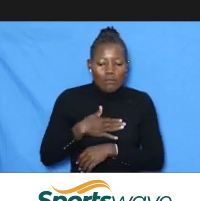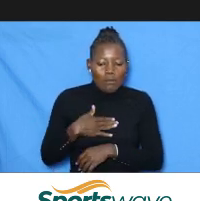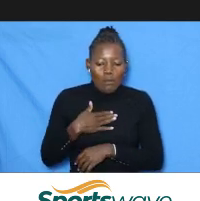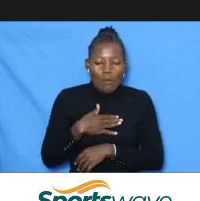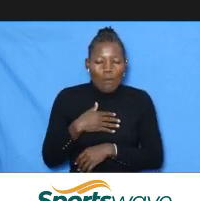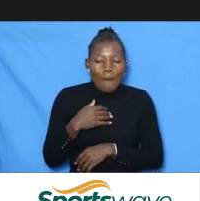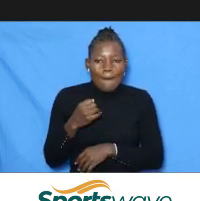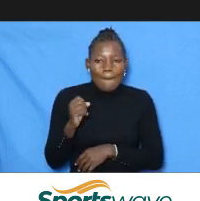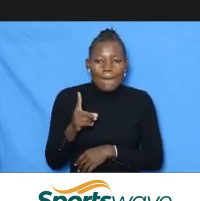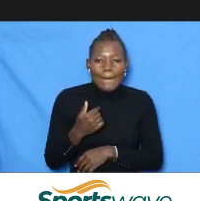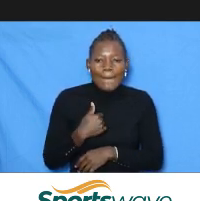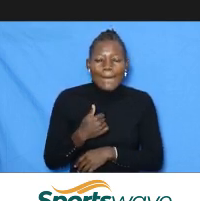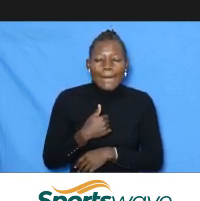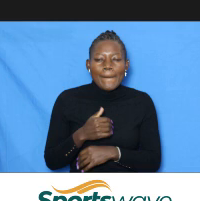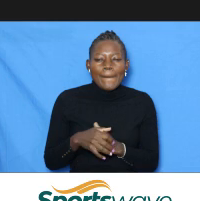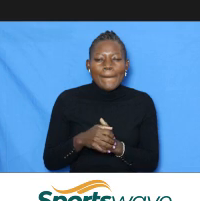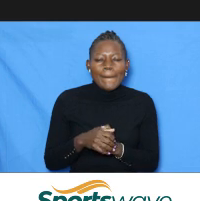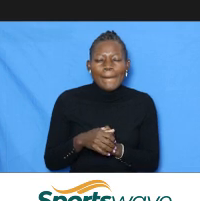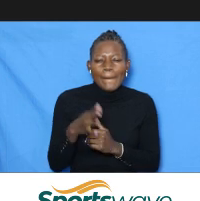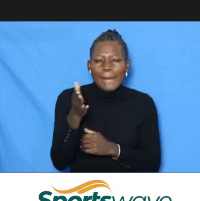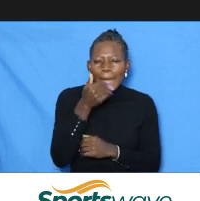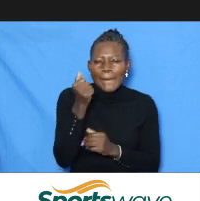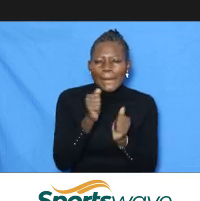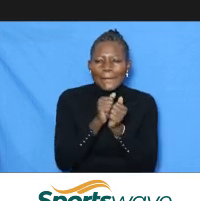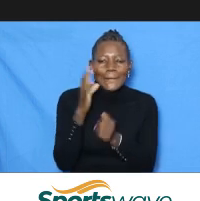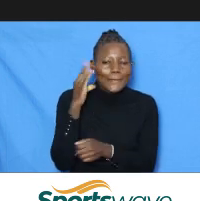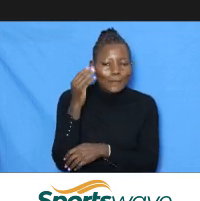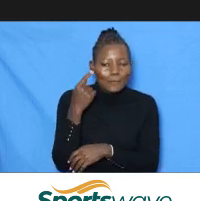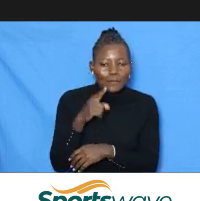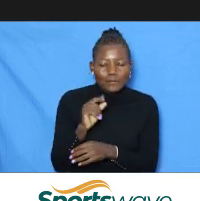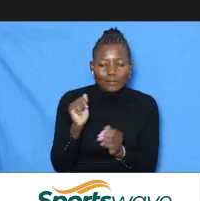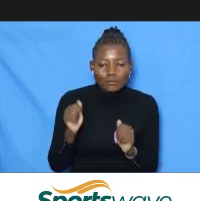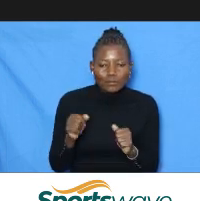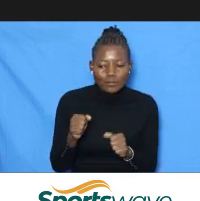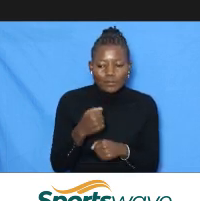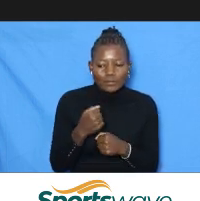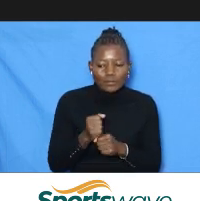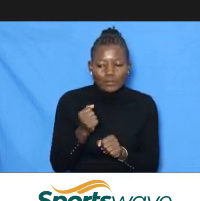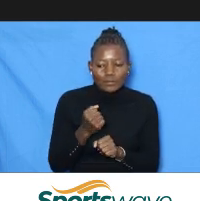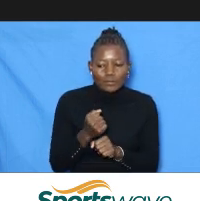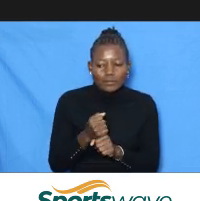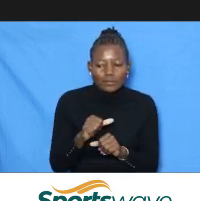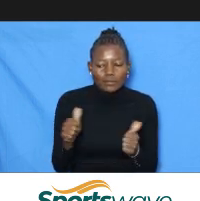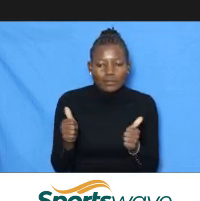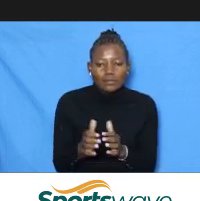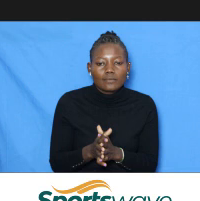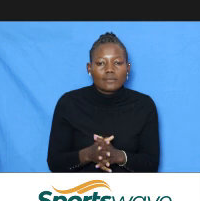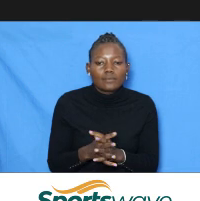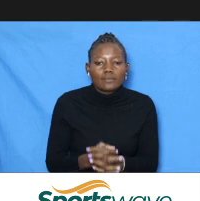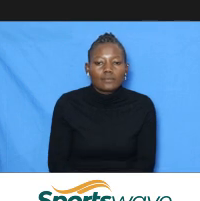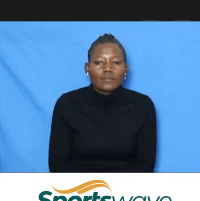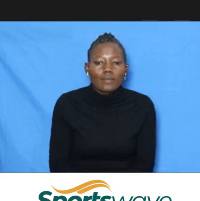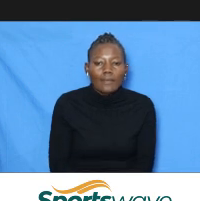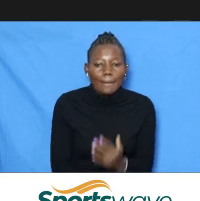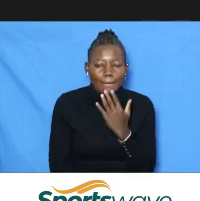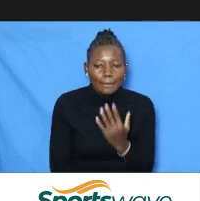to, backed with their experience, that they need to be able to conduct their jobs well. Thank you for bringing